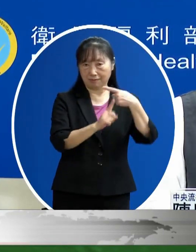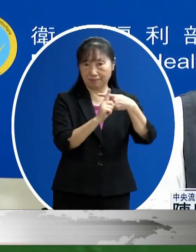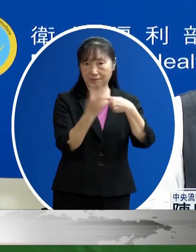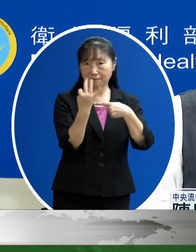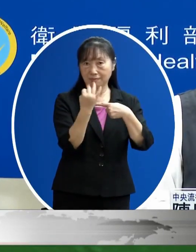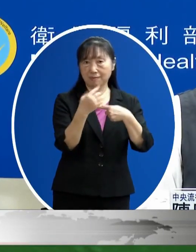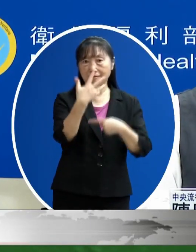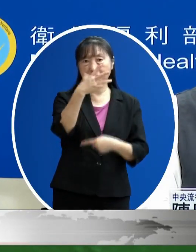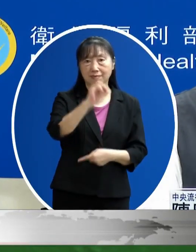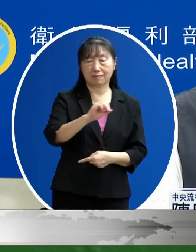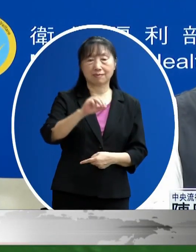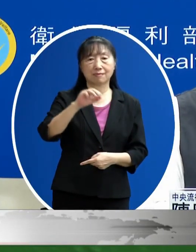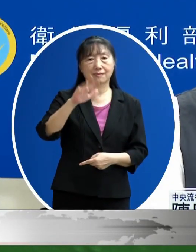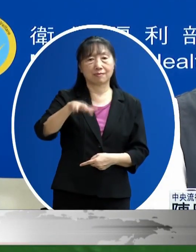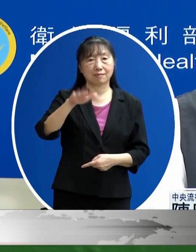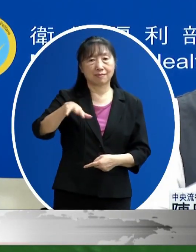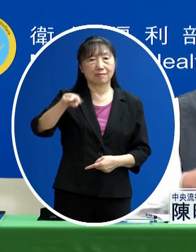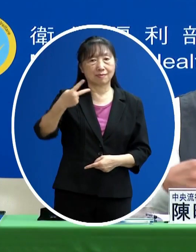Today, we're reporting